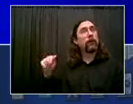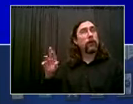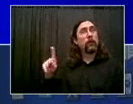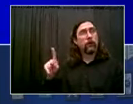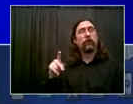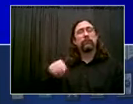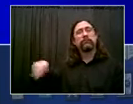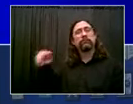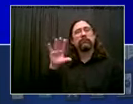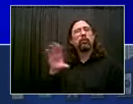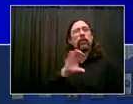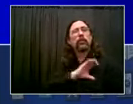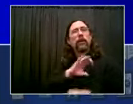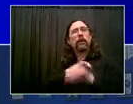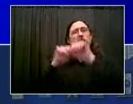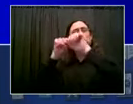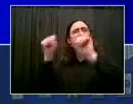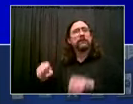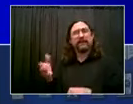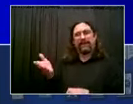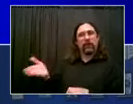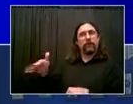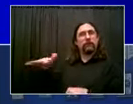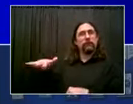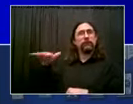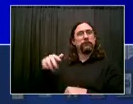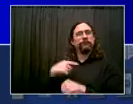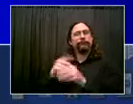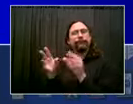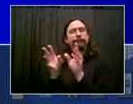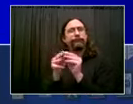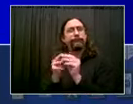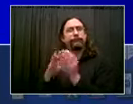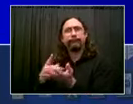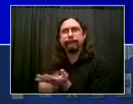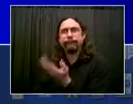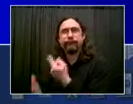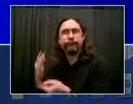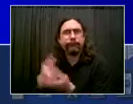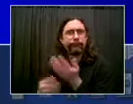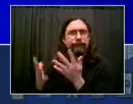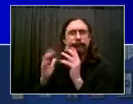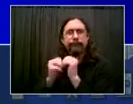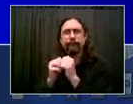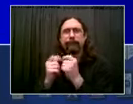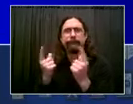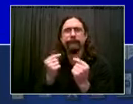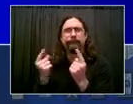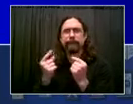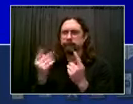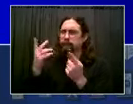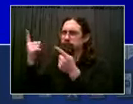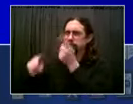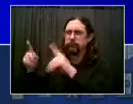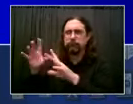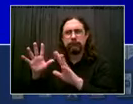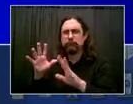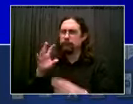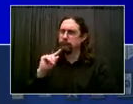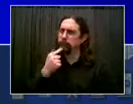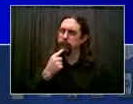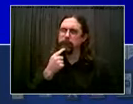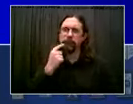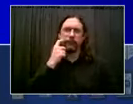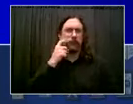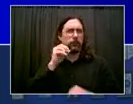sends a message to anyone with hatred in their heart that they shouldn't even think about it. And we're going to protect the Jewish community and make sure